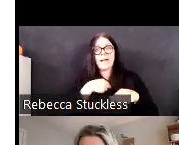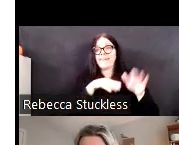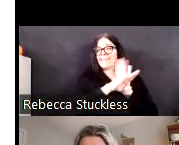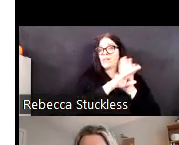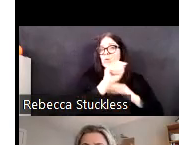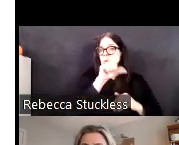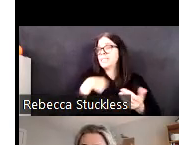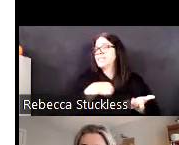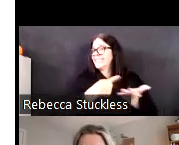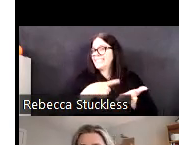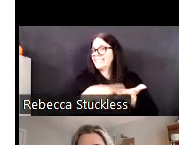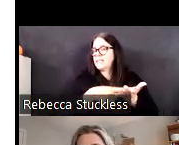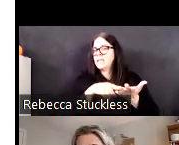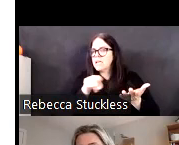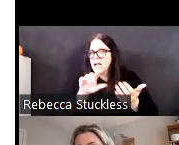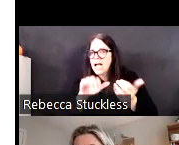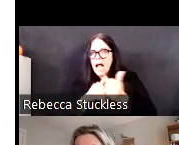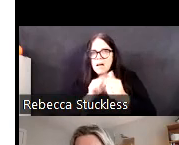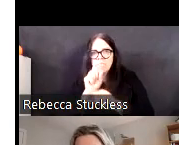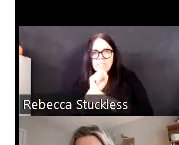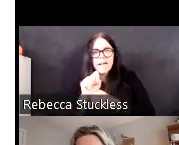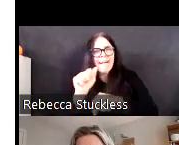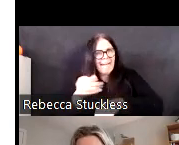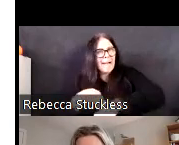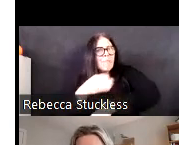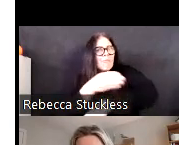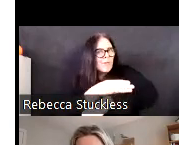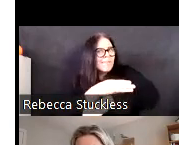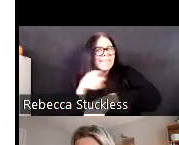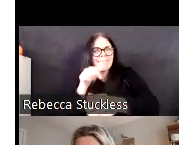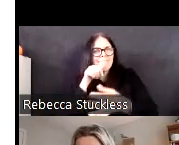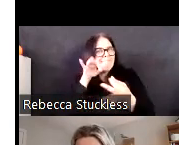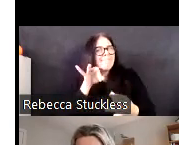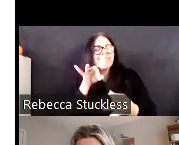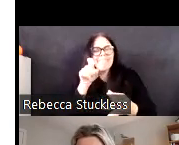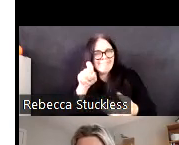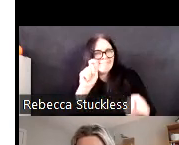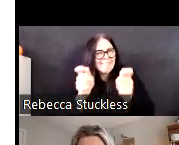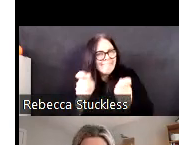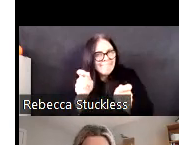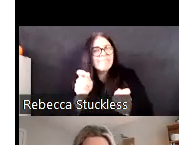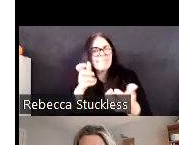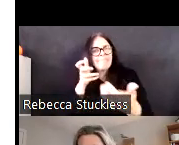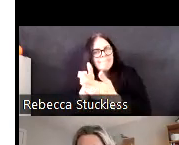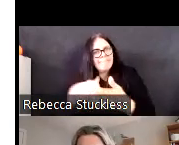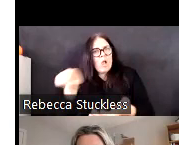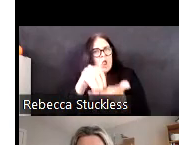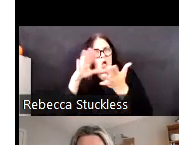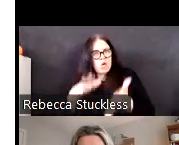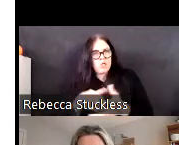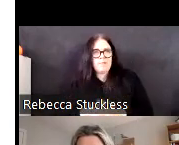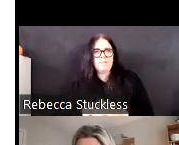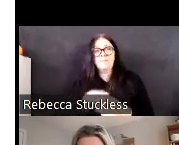talk about and seeing how they could be improved a bit more to make it easier for the learners you're working with. And on the sites, you